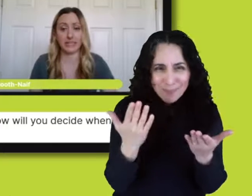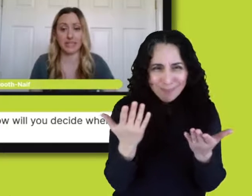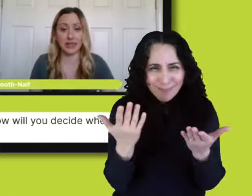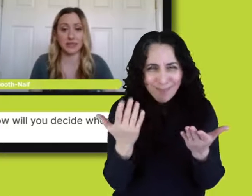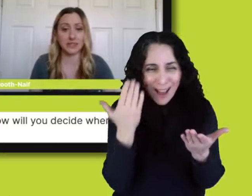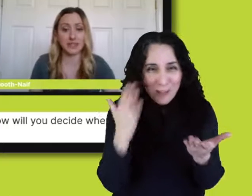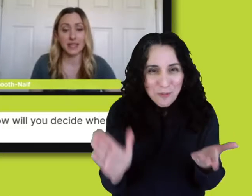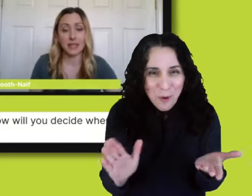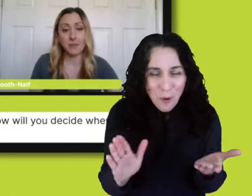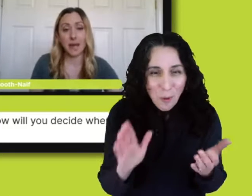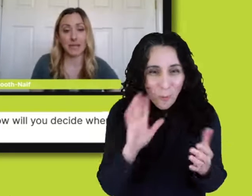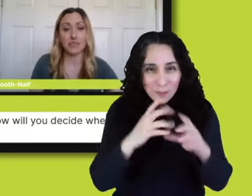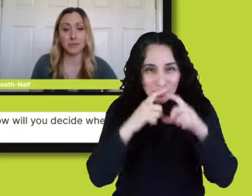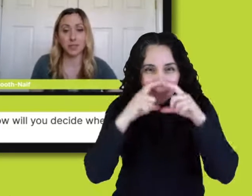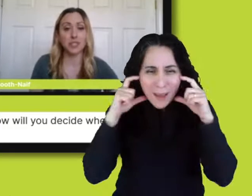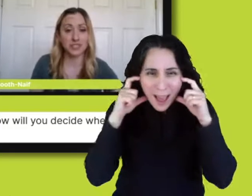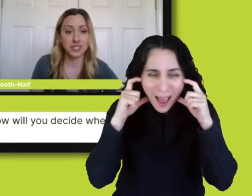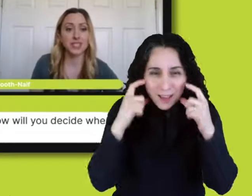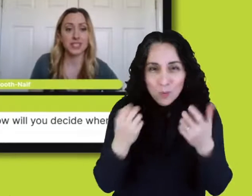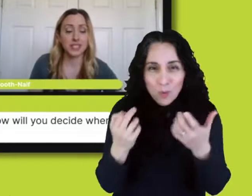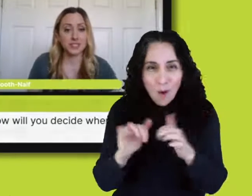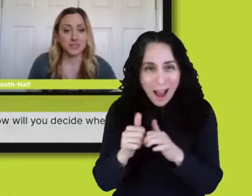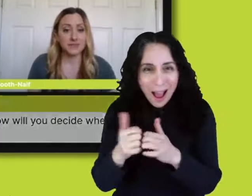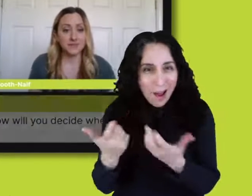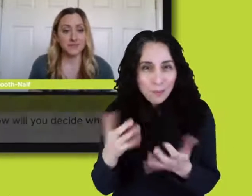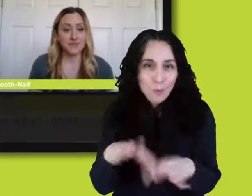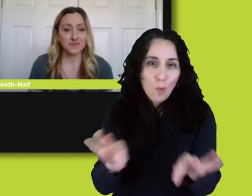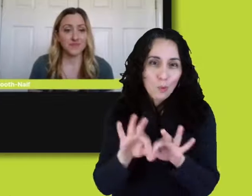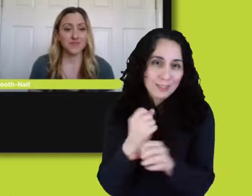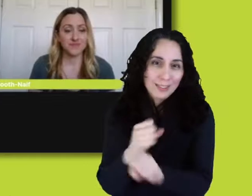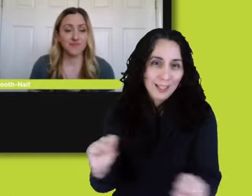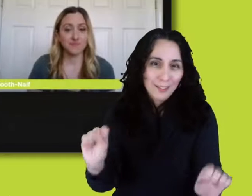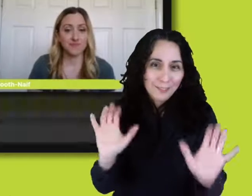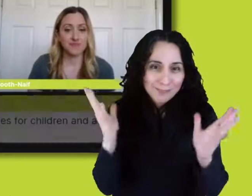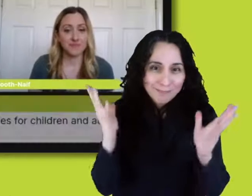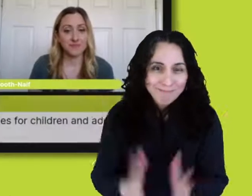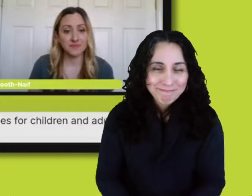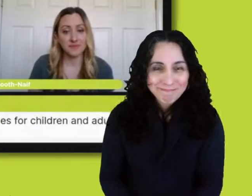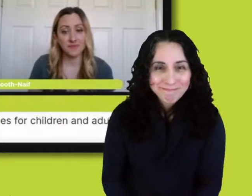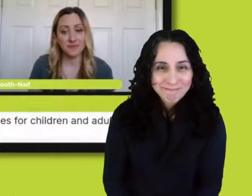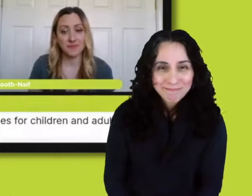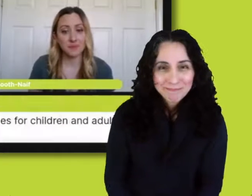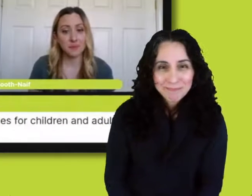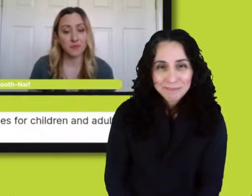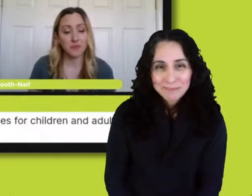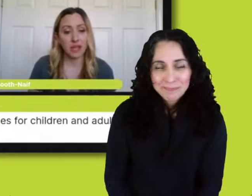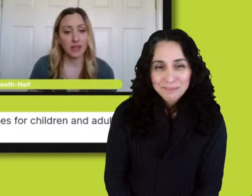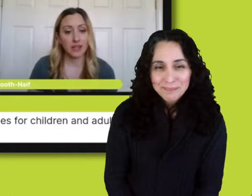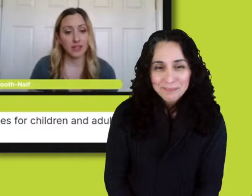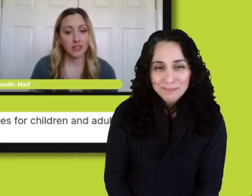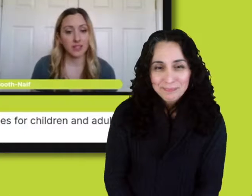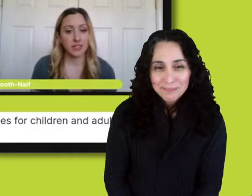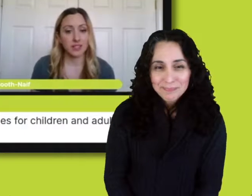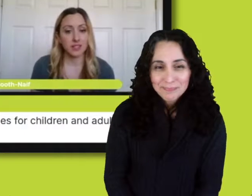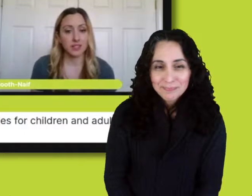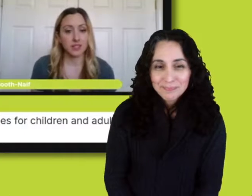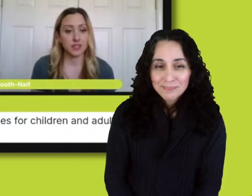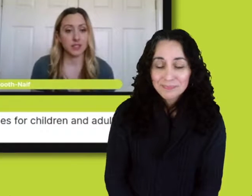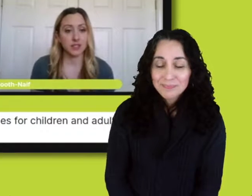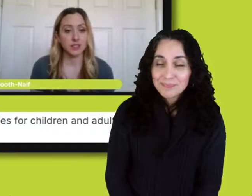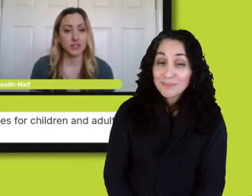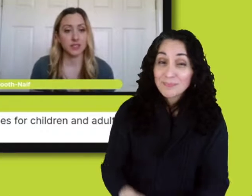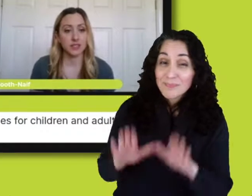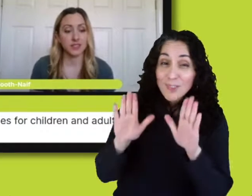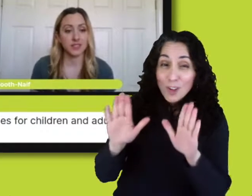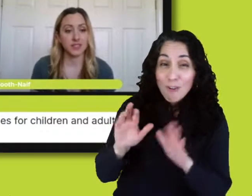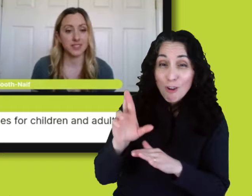trying to play it safe as speed possible. and all of that. Yep. I'm gonna circle back to great,